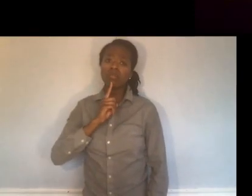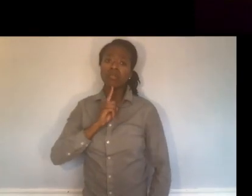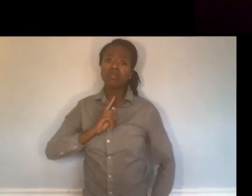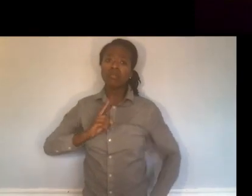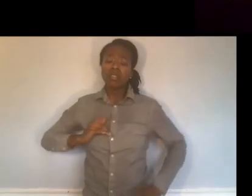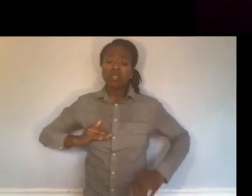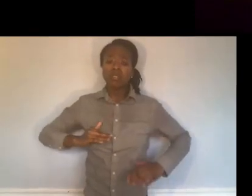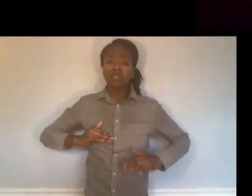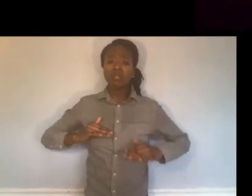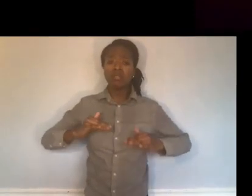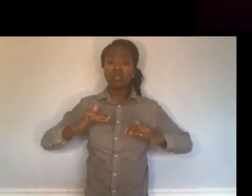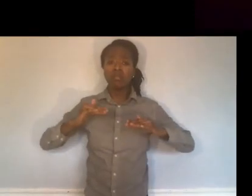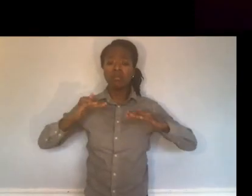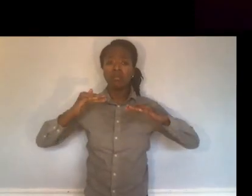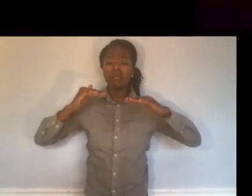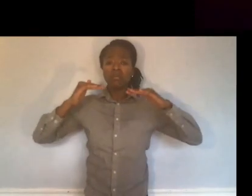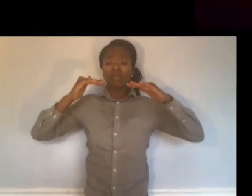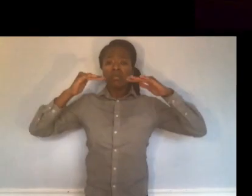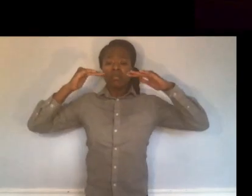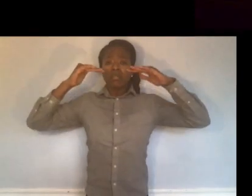There is only